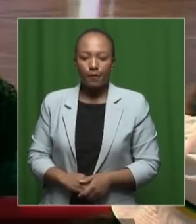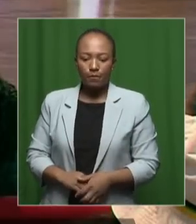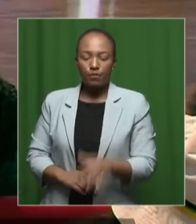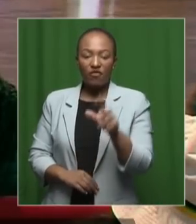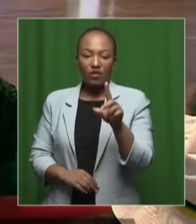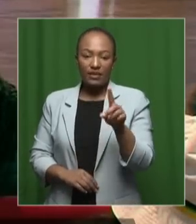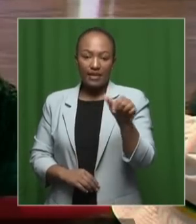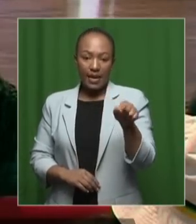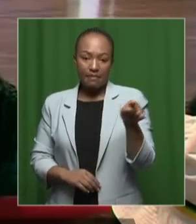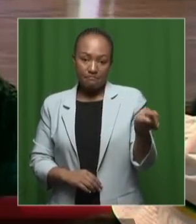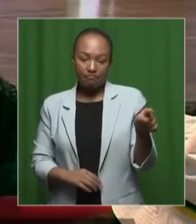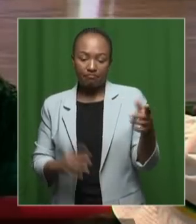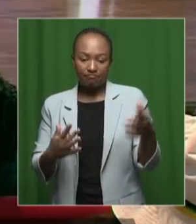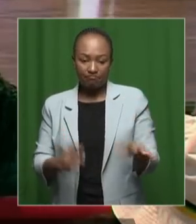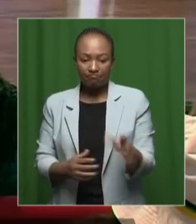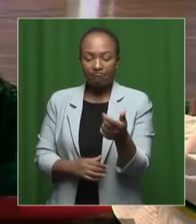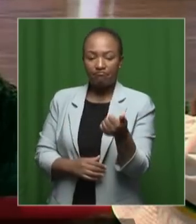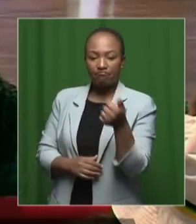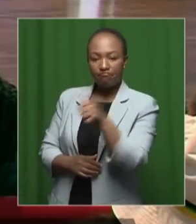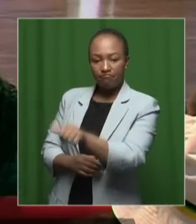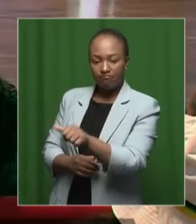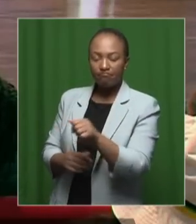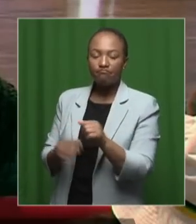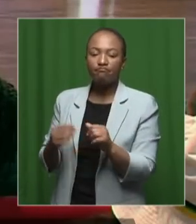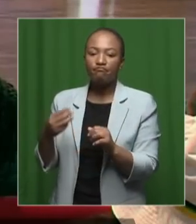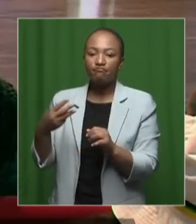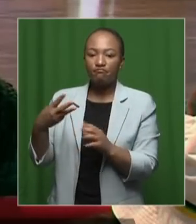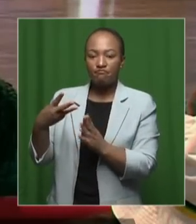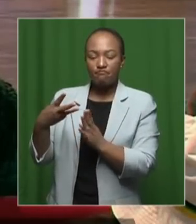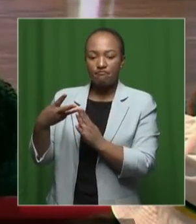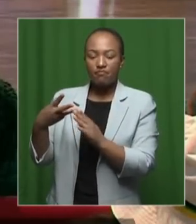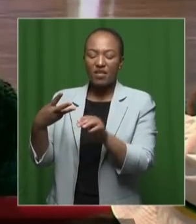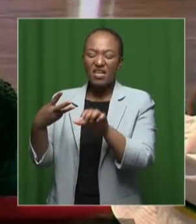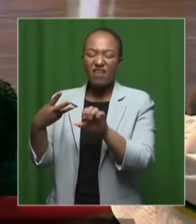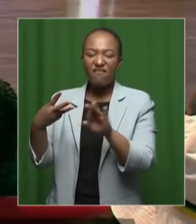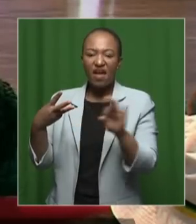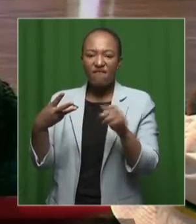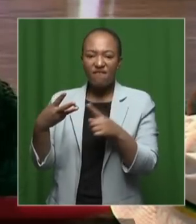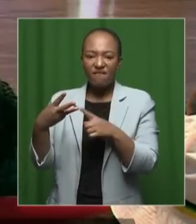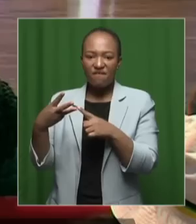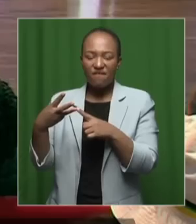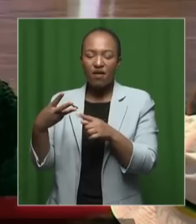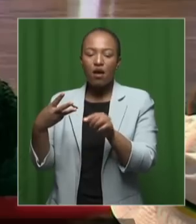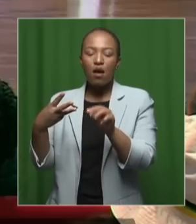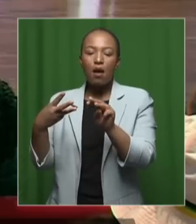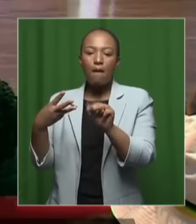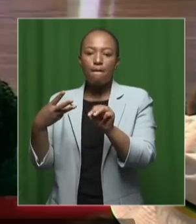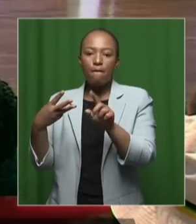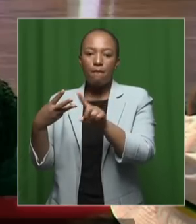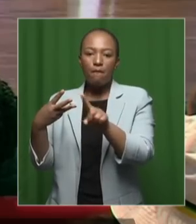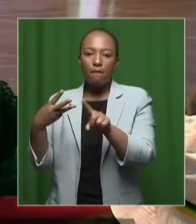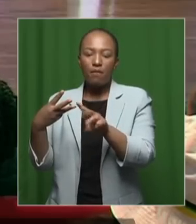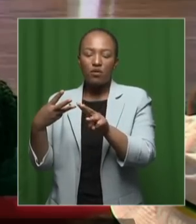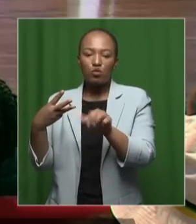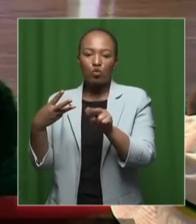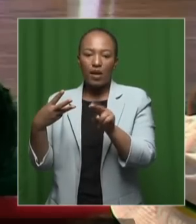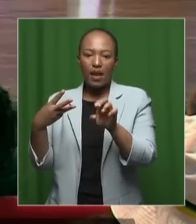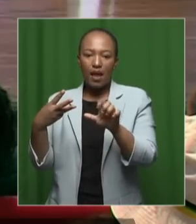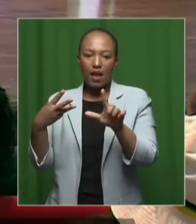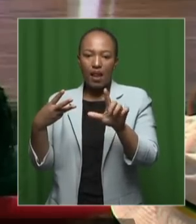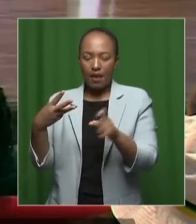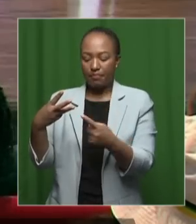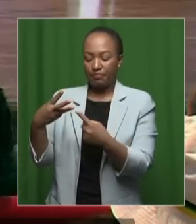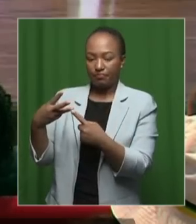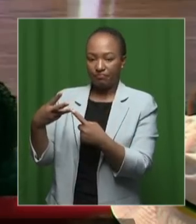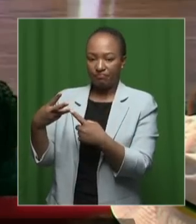DA. Let's move on to the EFF and Mzwanele Manyi representing. Yeah. Thanks,